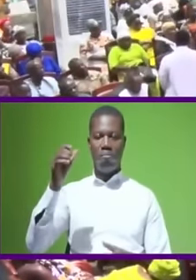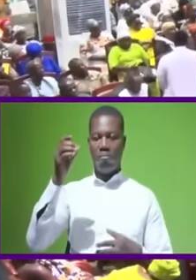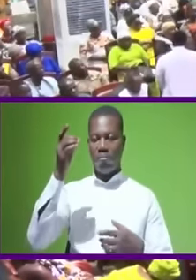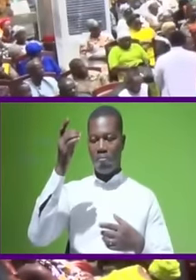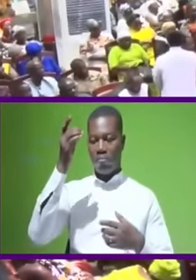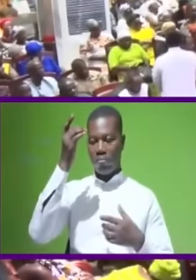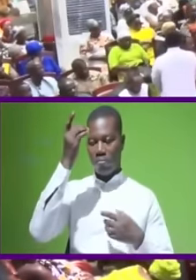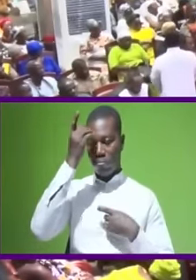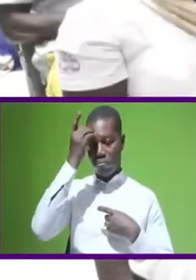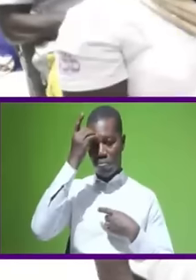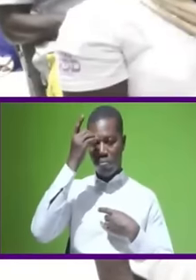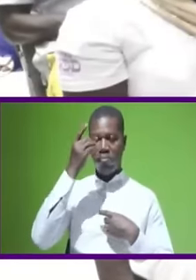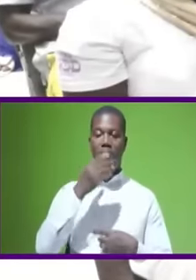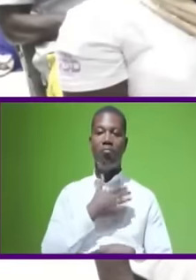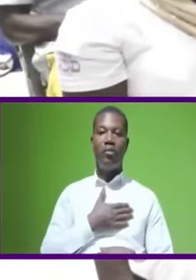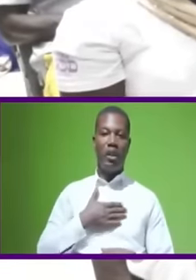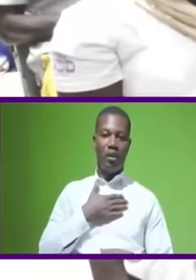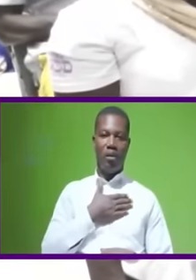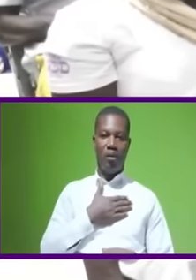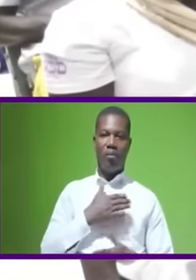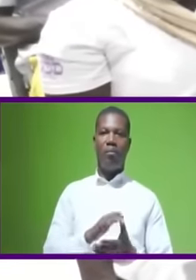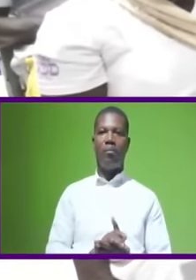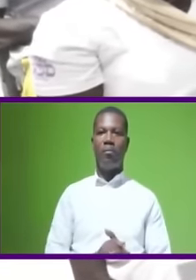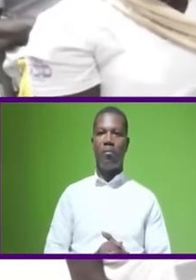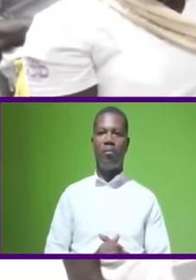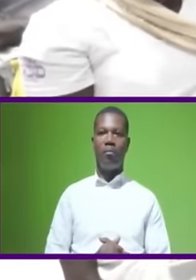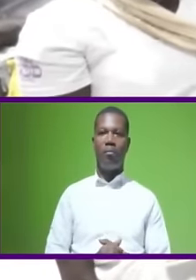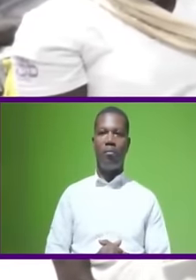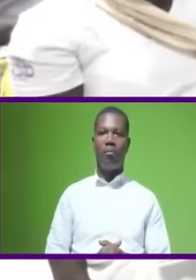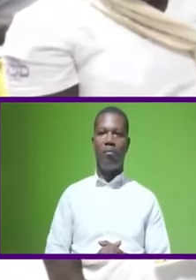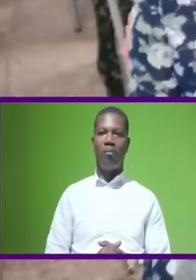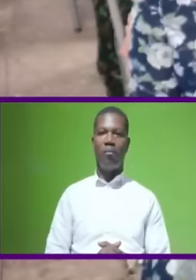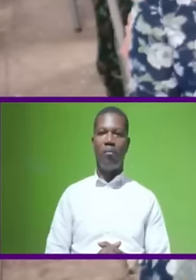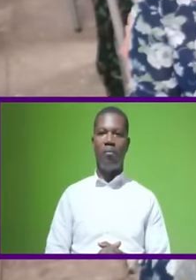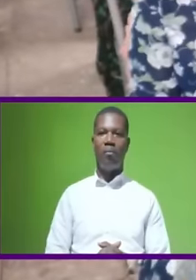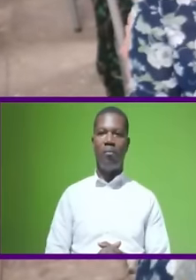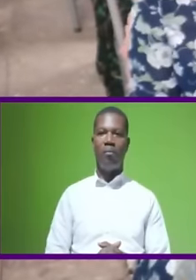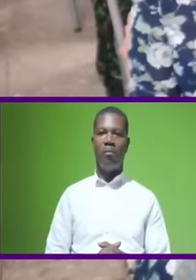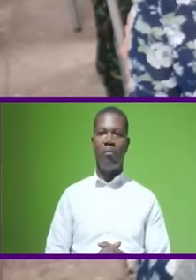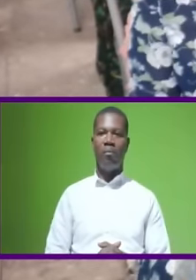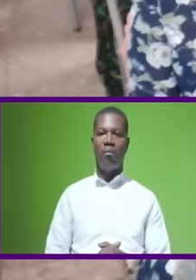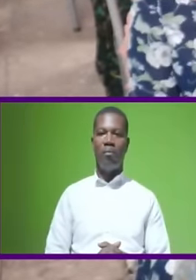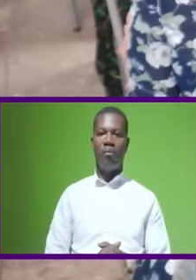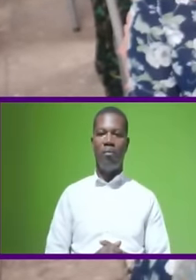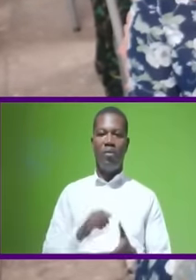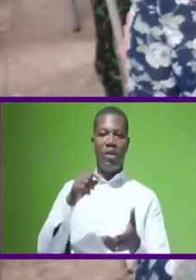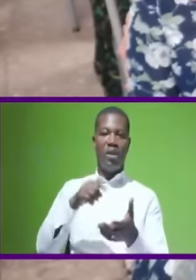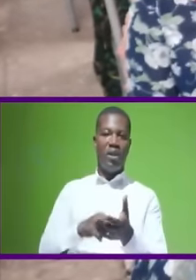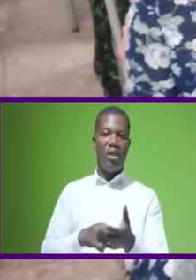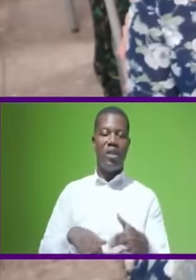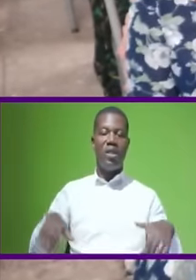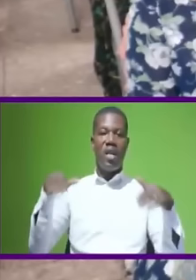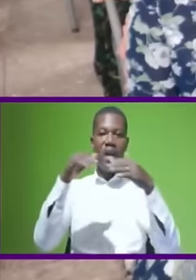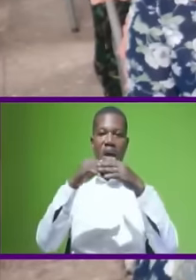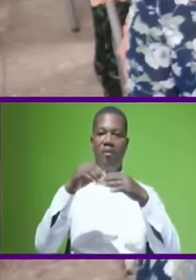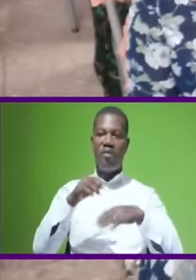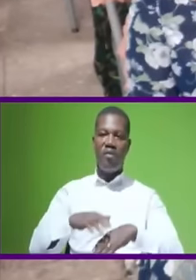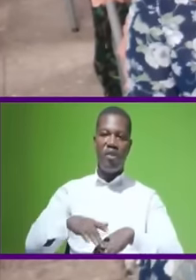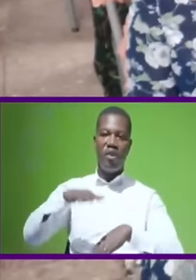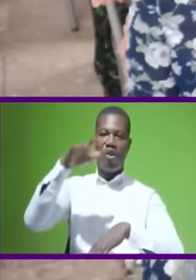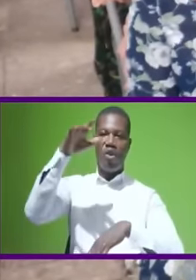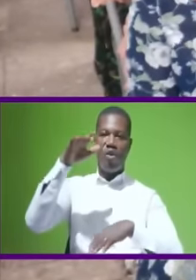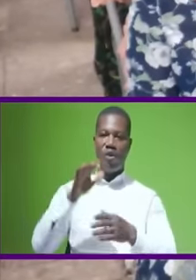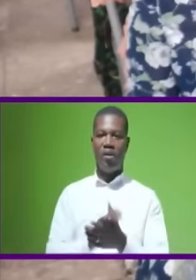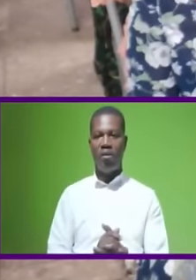should look at you, the person can also be infected because it's infectious. This isn't Apollo. For this is a